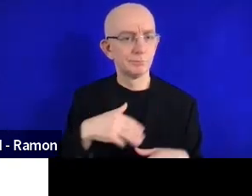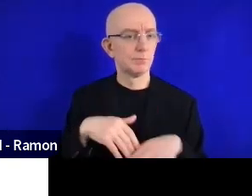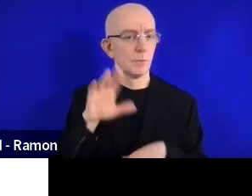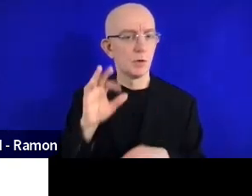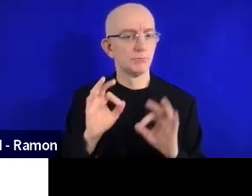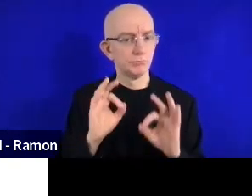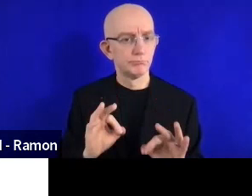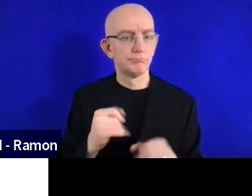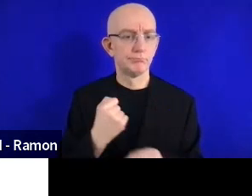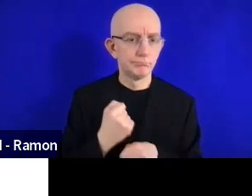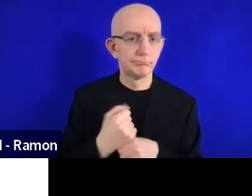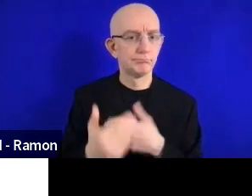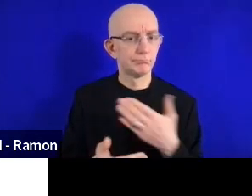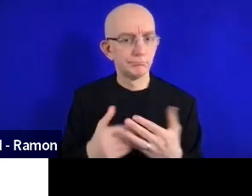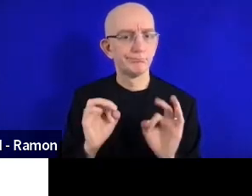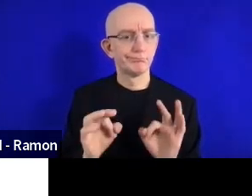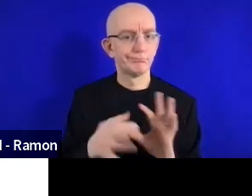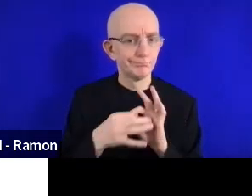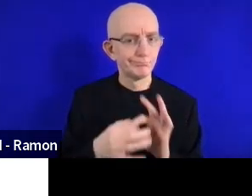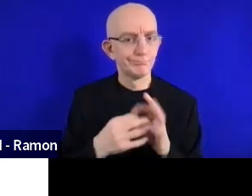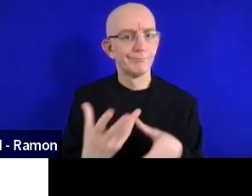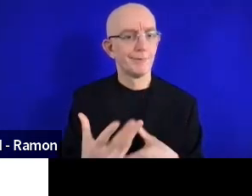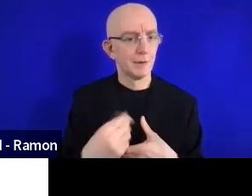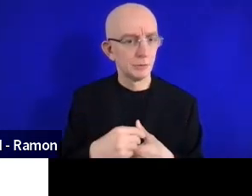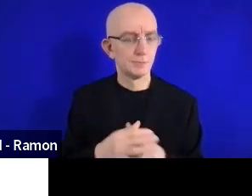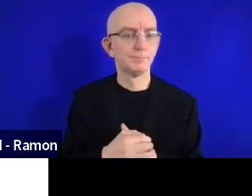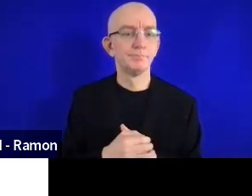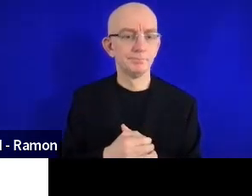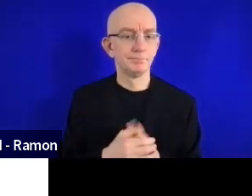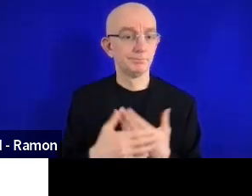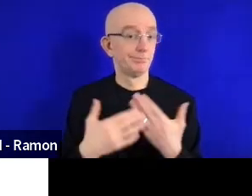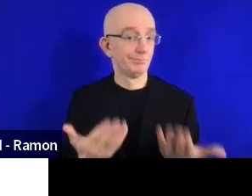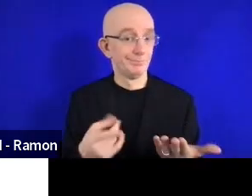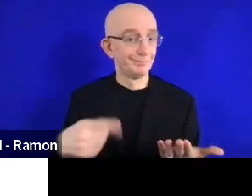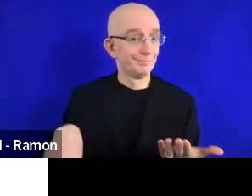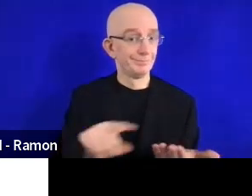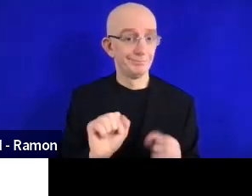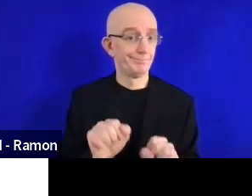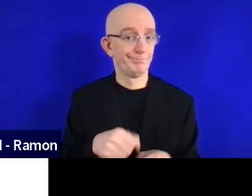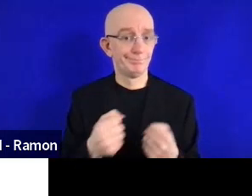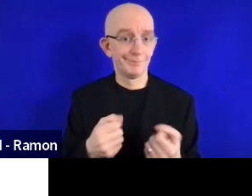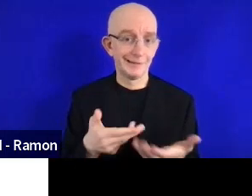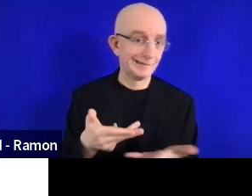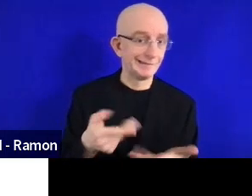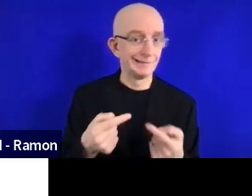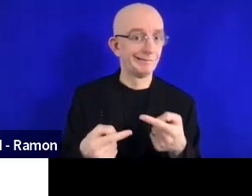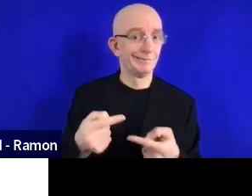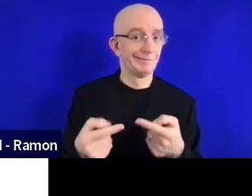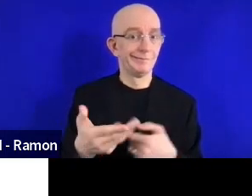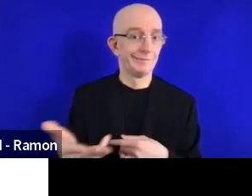grant, also to target homes of older persons and centers of persons